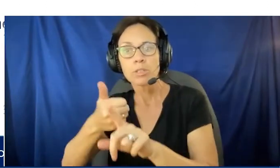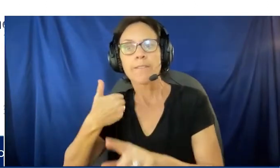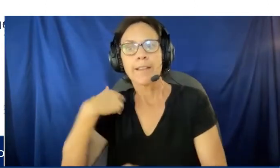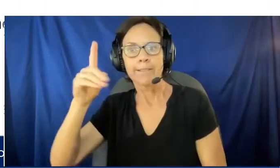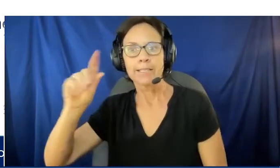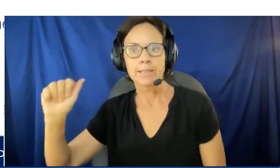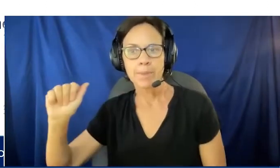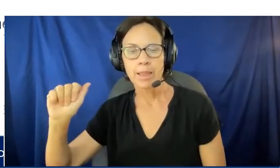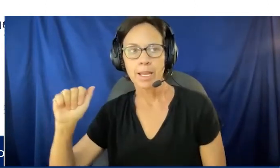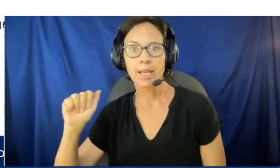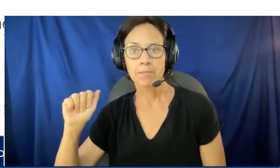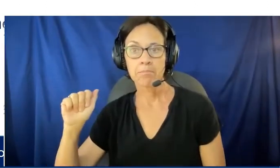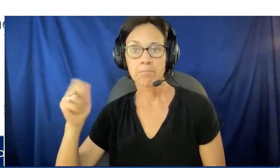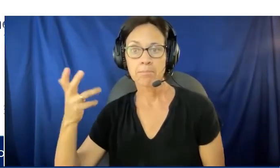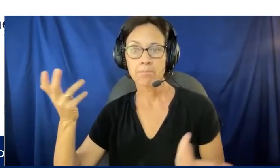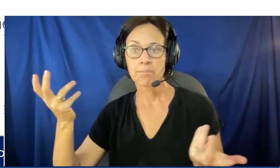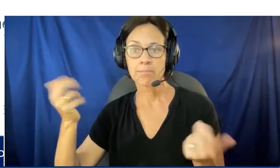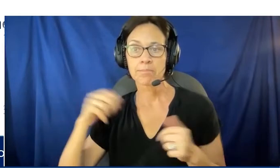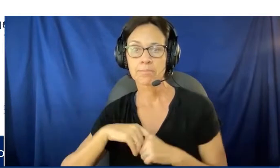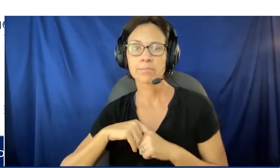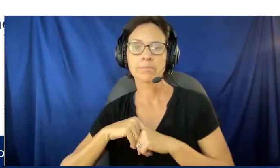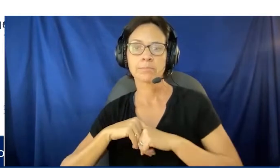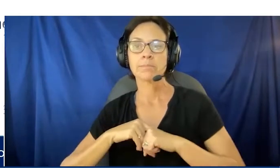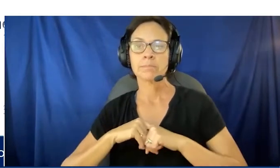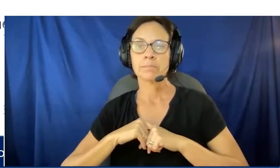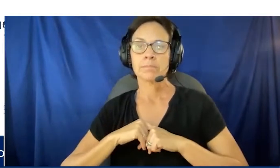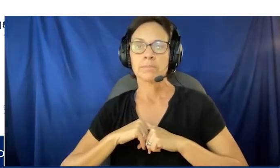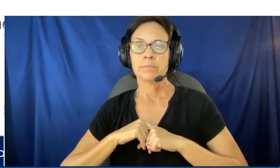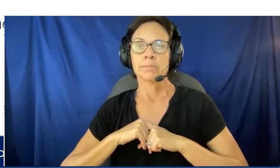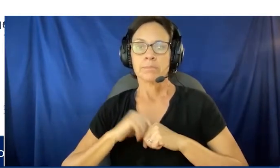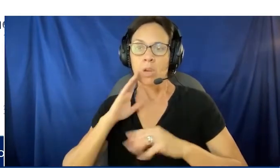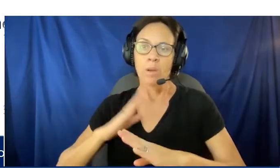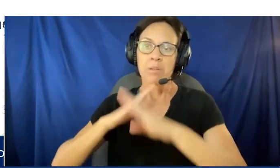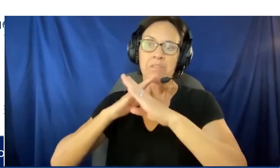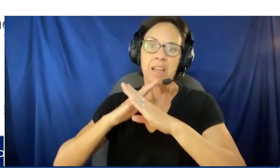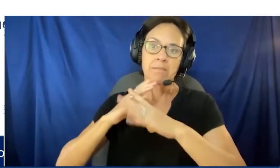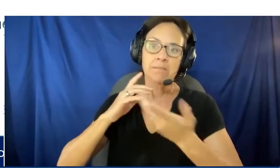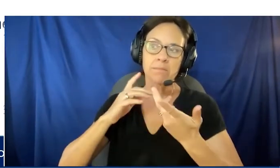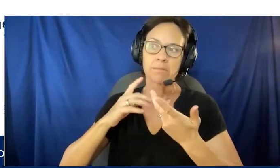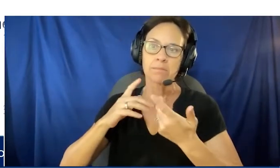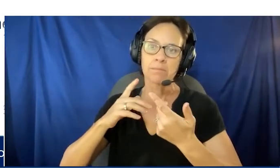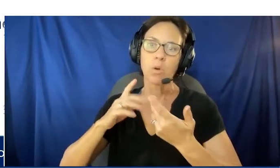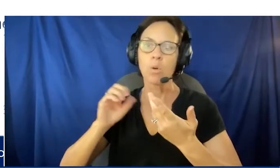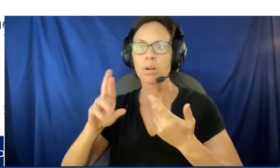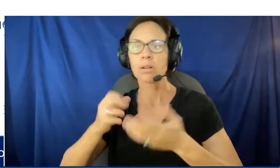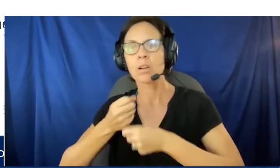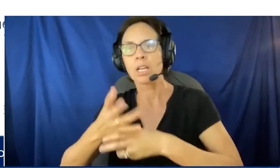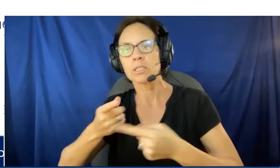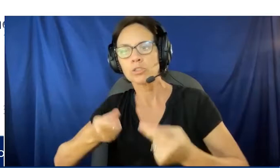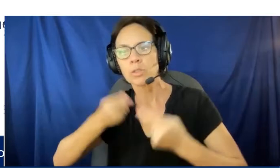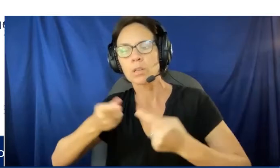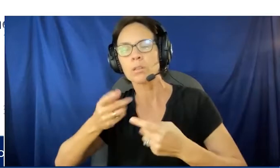that make it difficult for you to do so, you can come and ask for VR